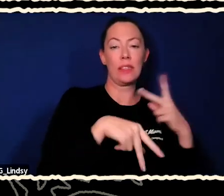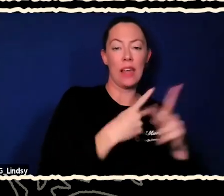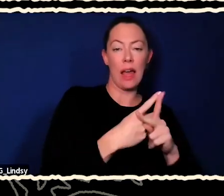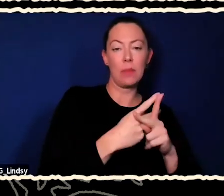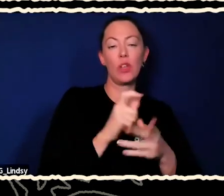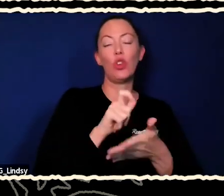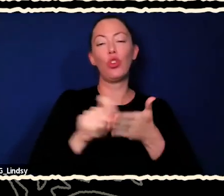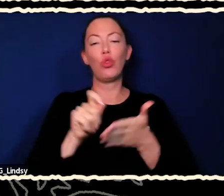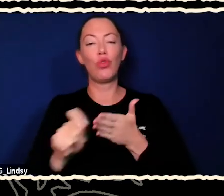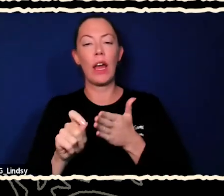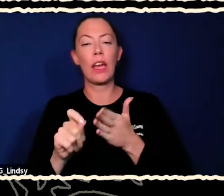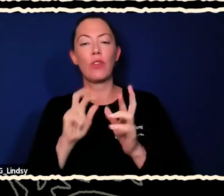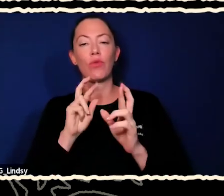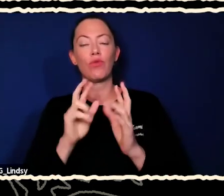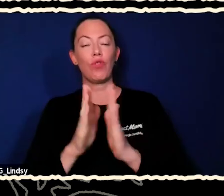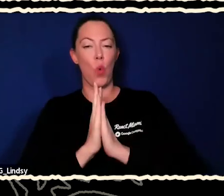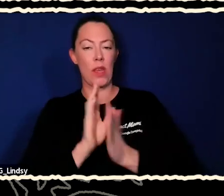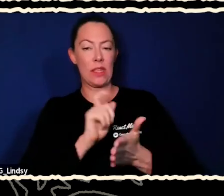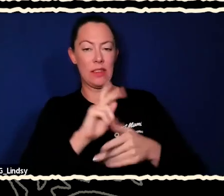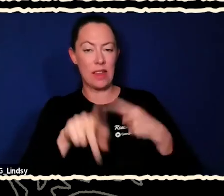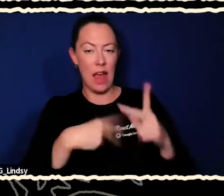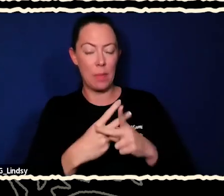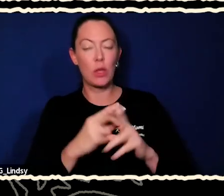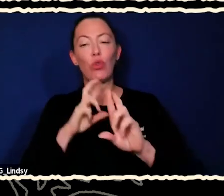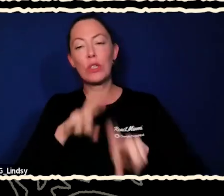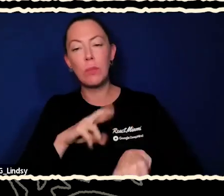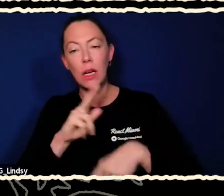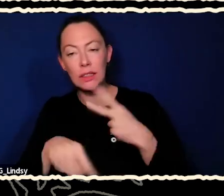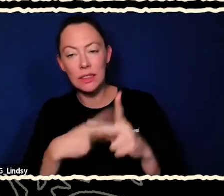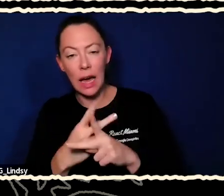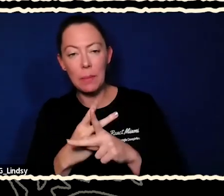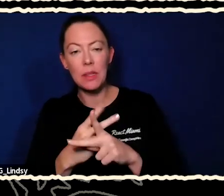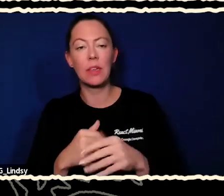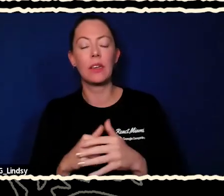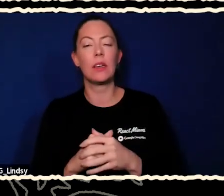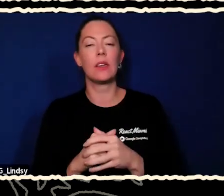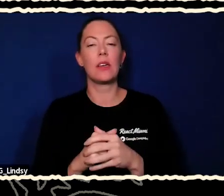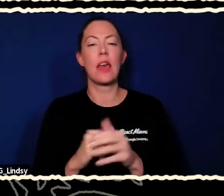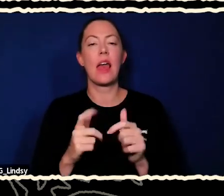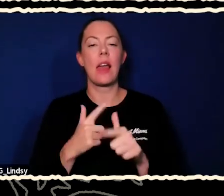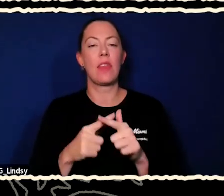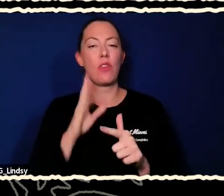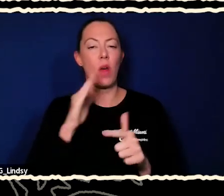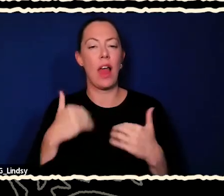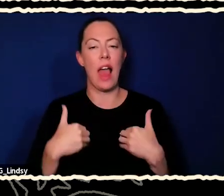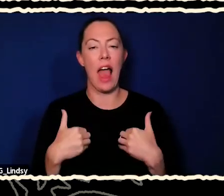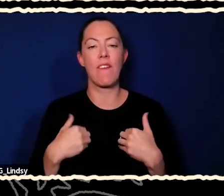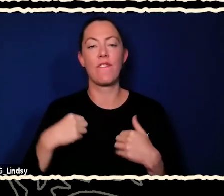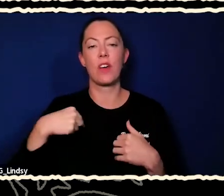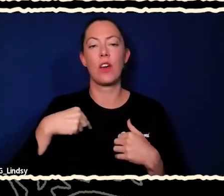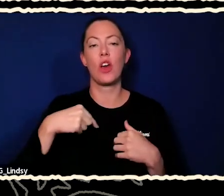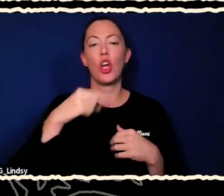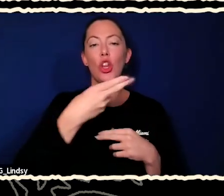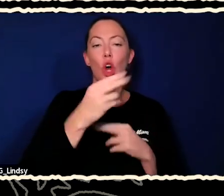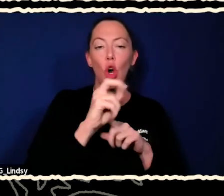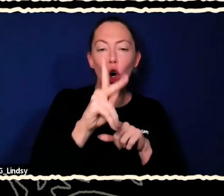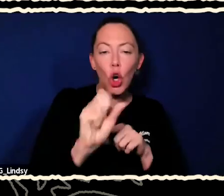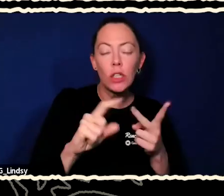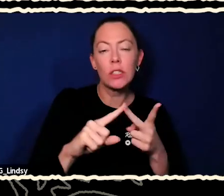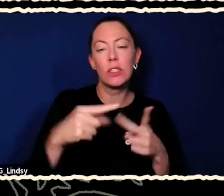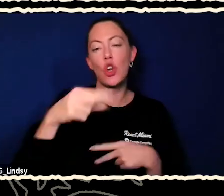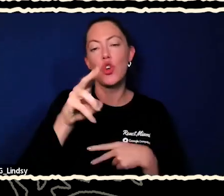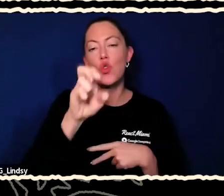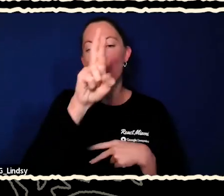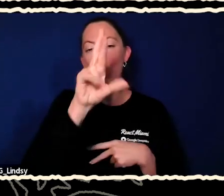API calls, in my case, actuals, write the TanStack Query hooks, or query options. What else? Write